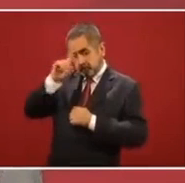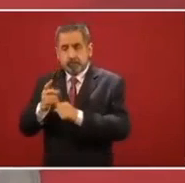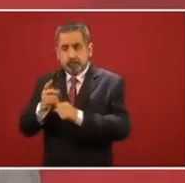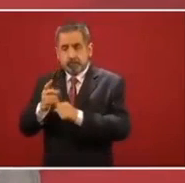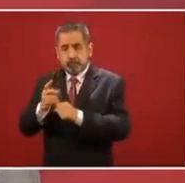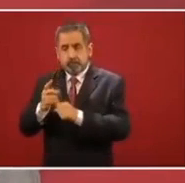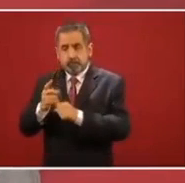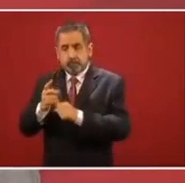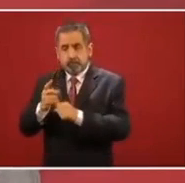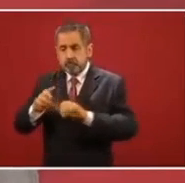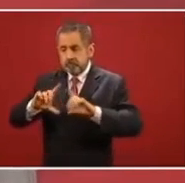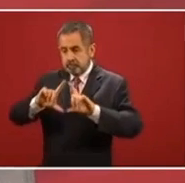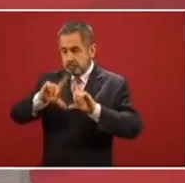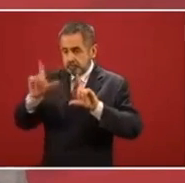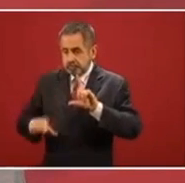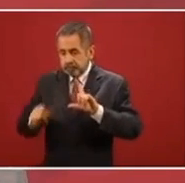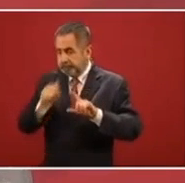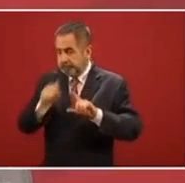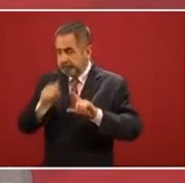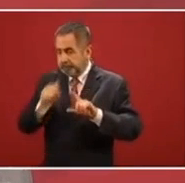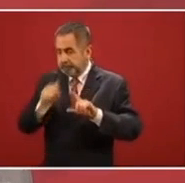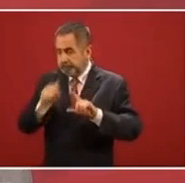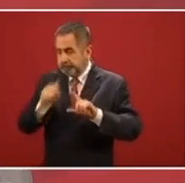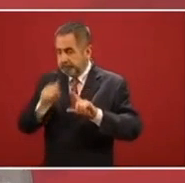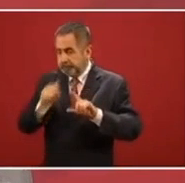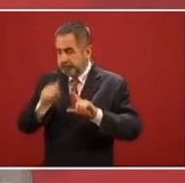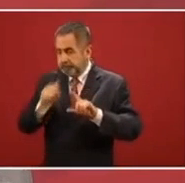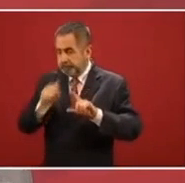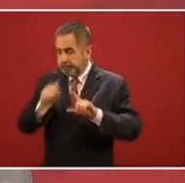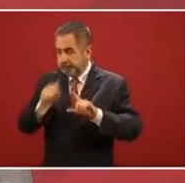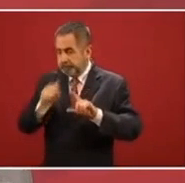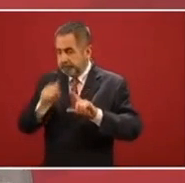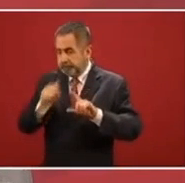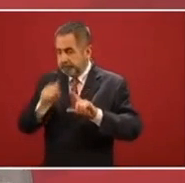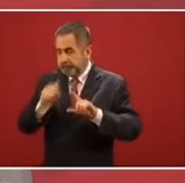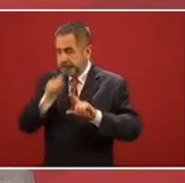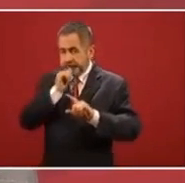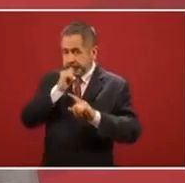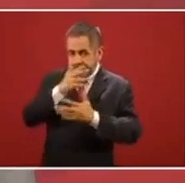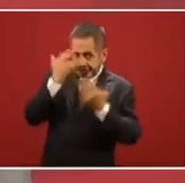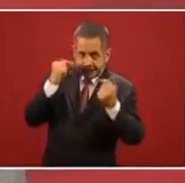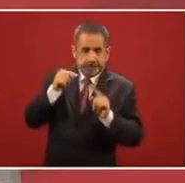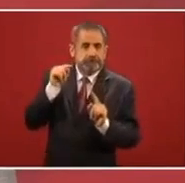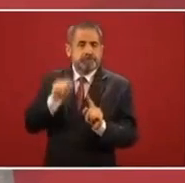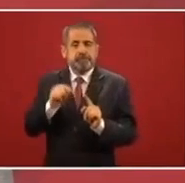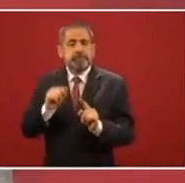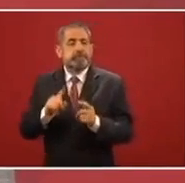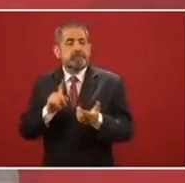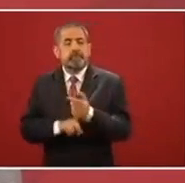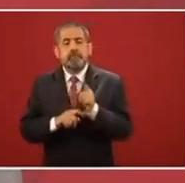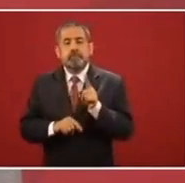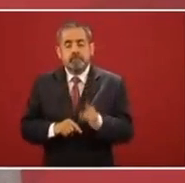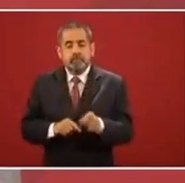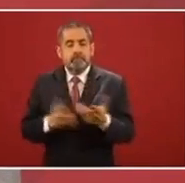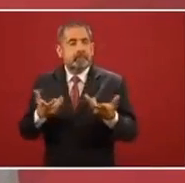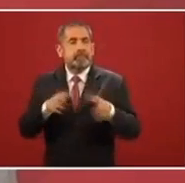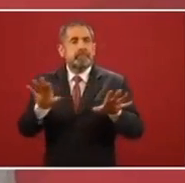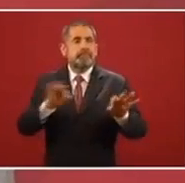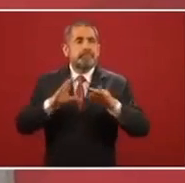Health, aquellos ustedes que no lo tienen presente, for those of you that are not aware of it, es una instancia que se